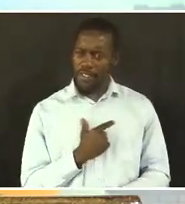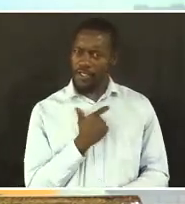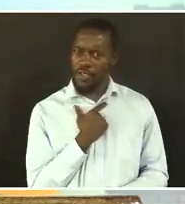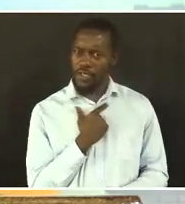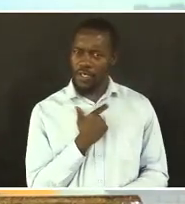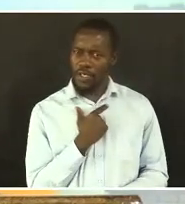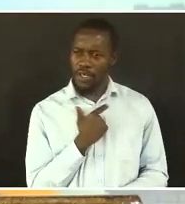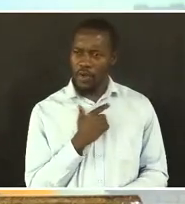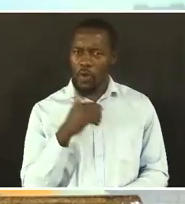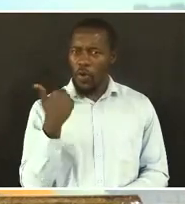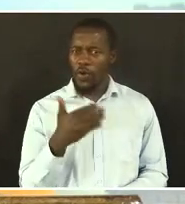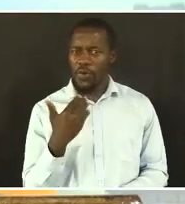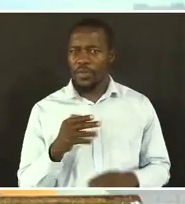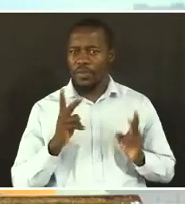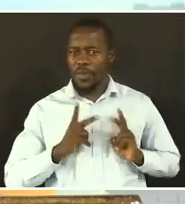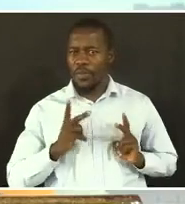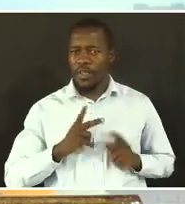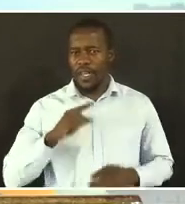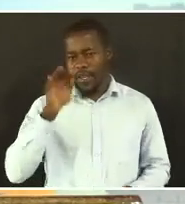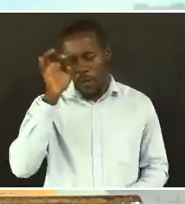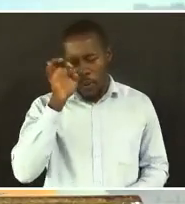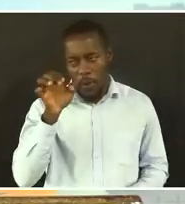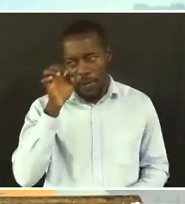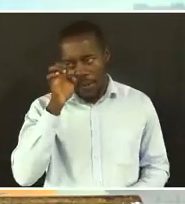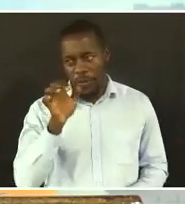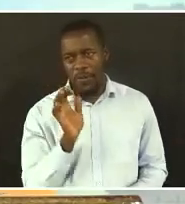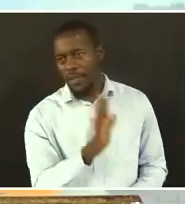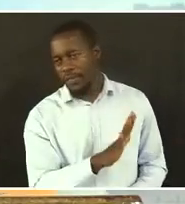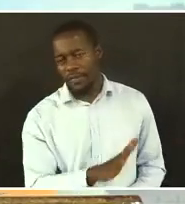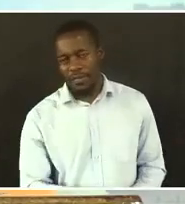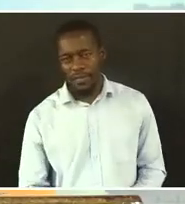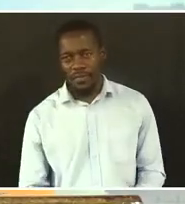We skip that part. Go read